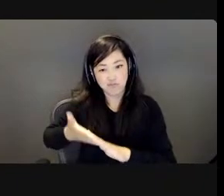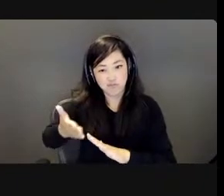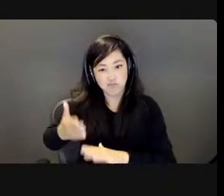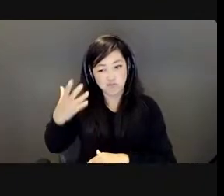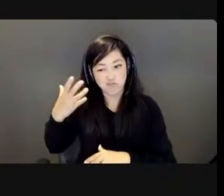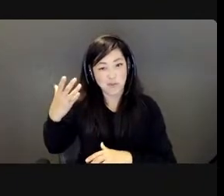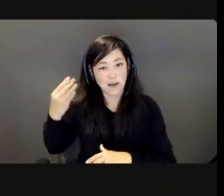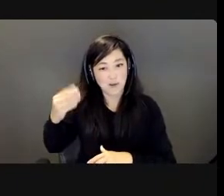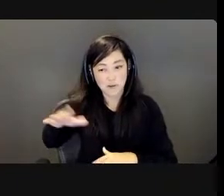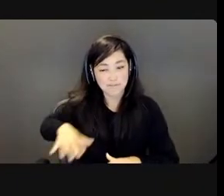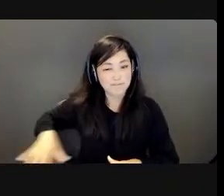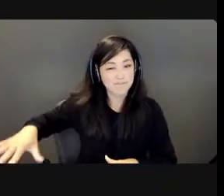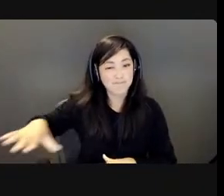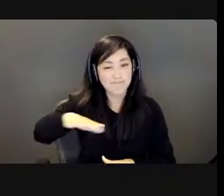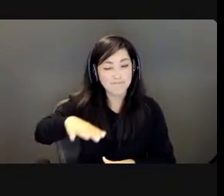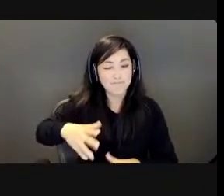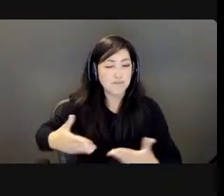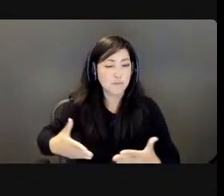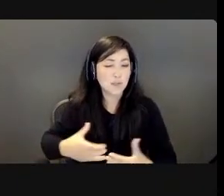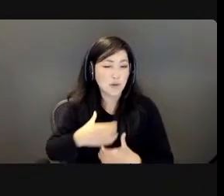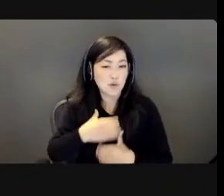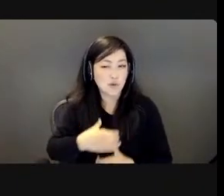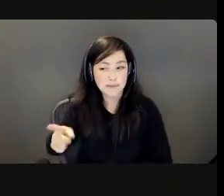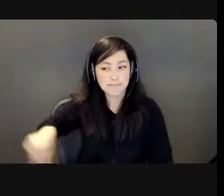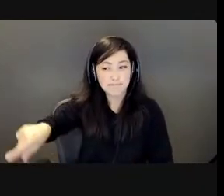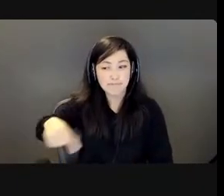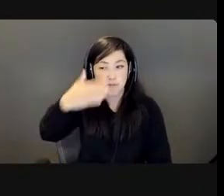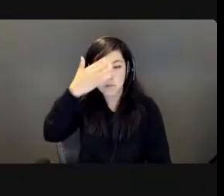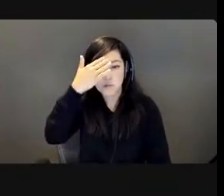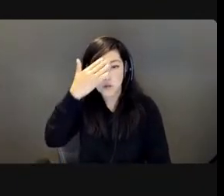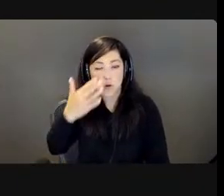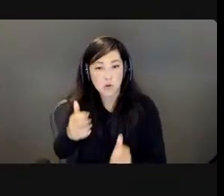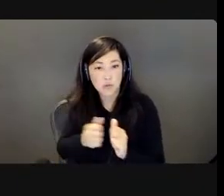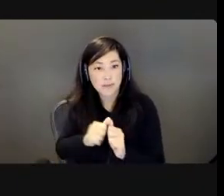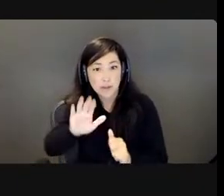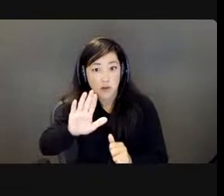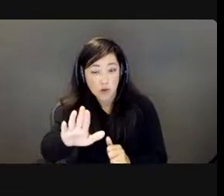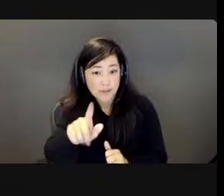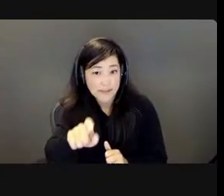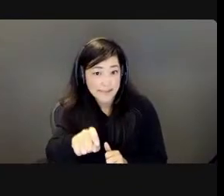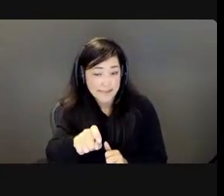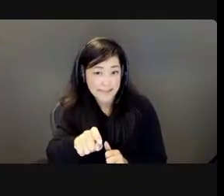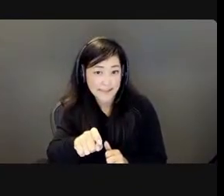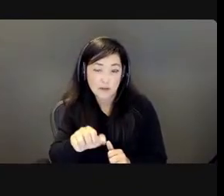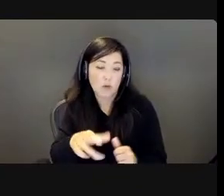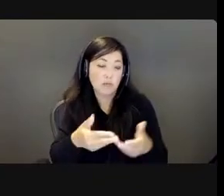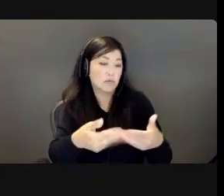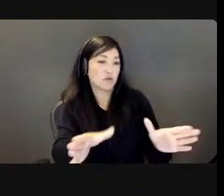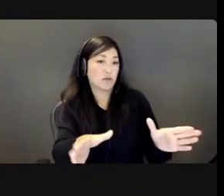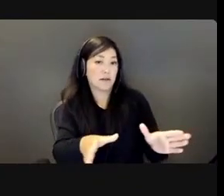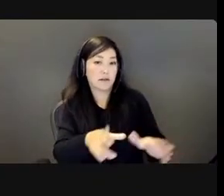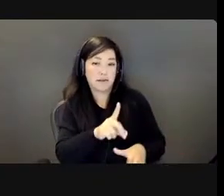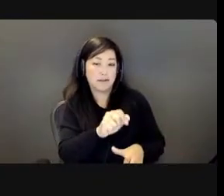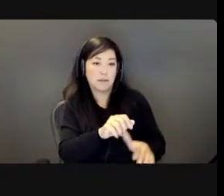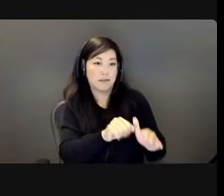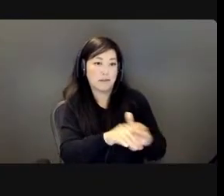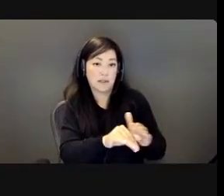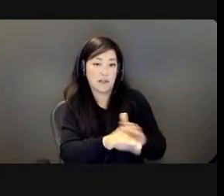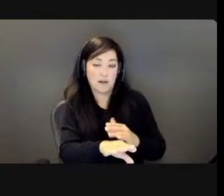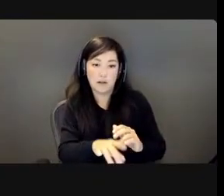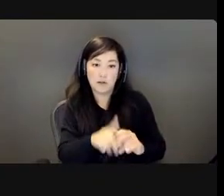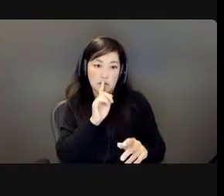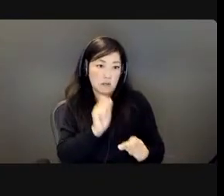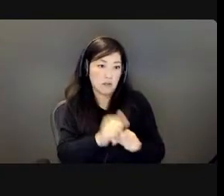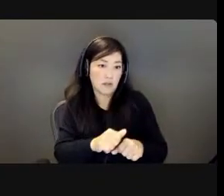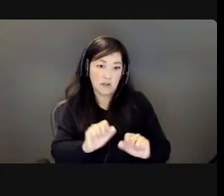wish people would know when it comes to your needs specifically, or general accessibility? Obviously, we could spend hours talking